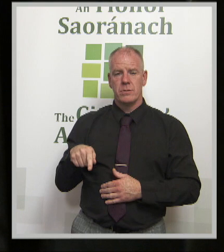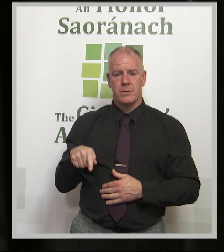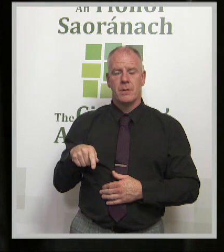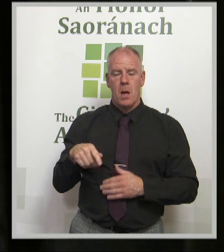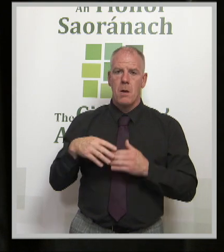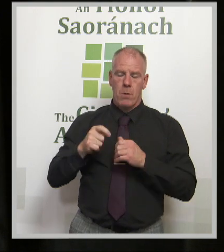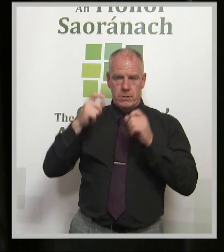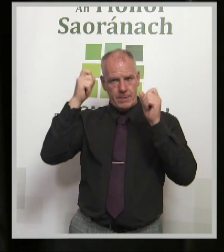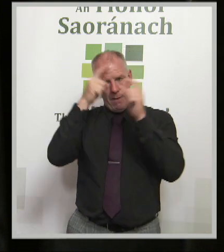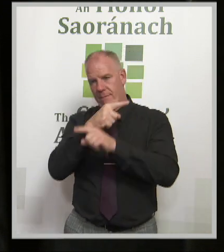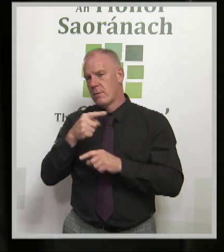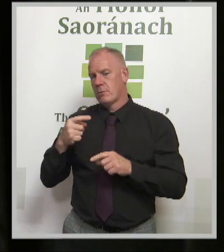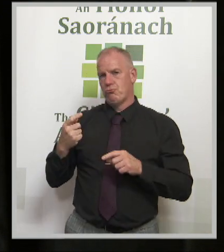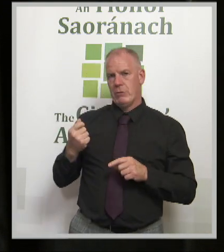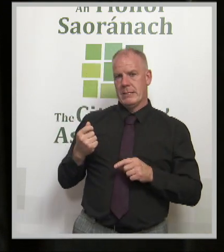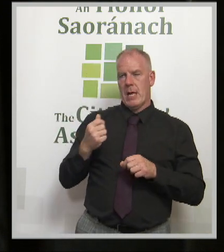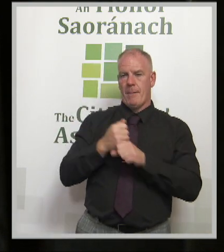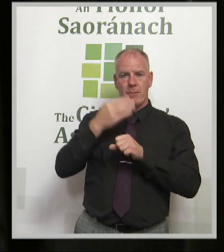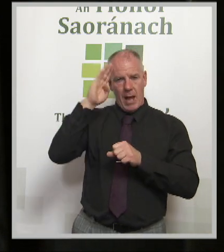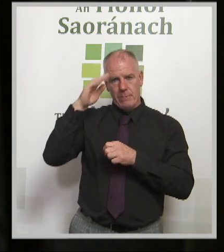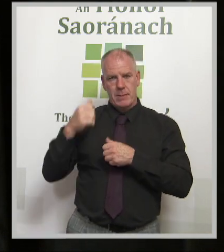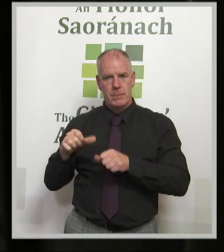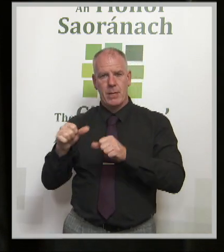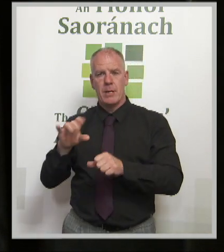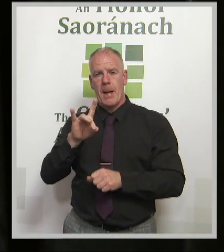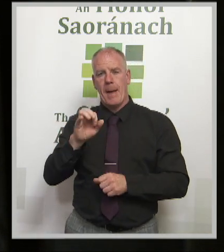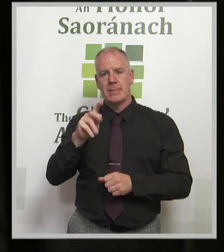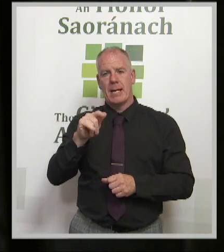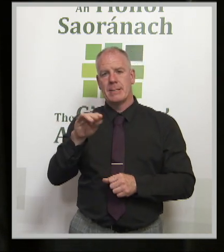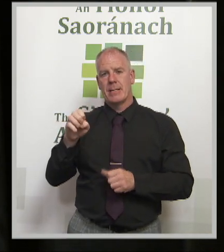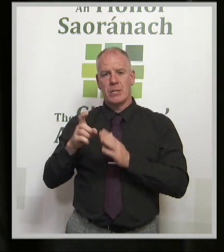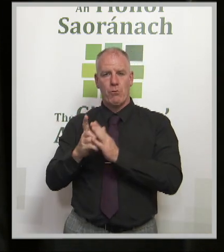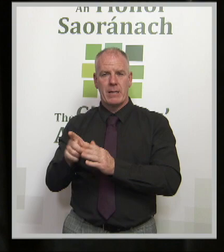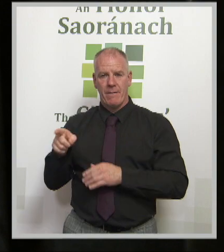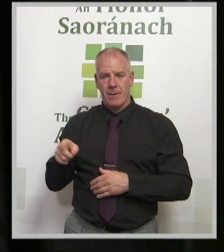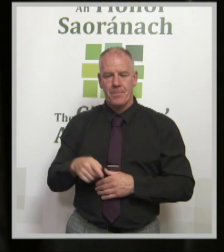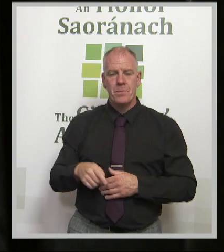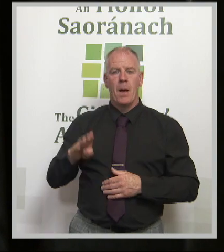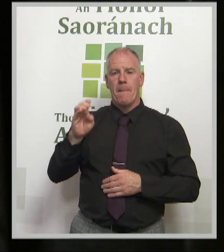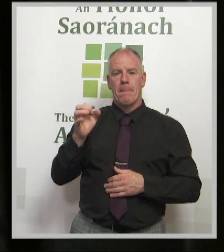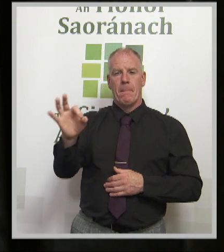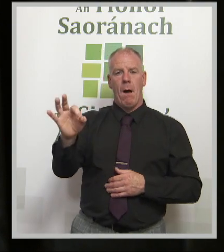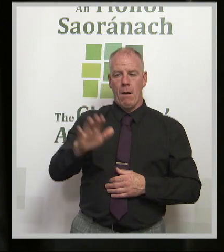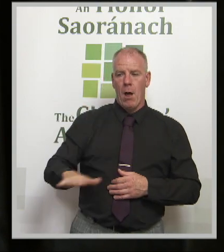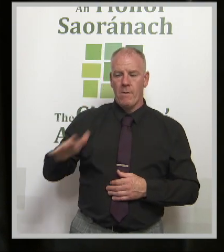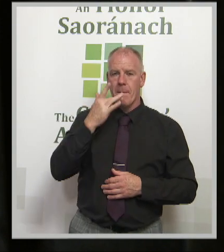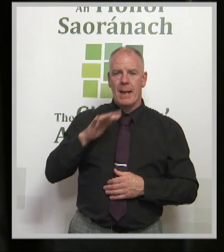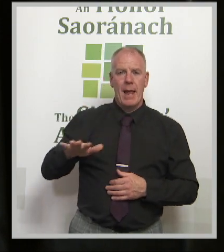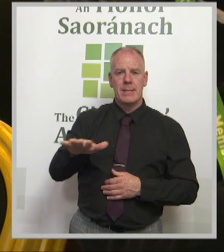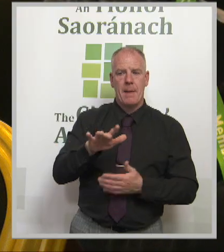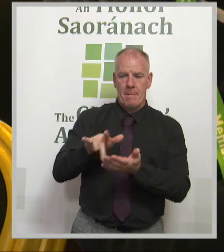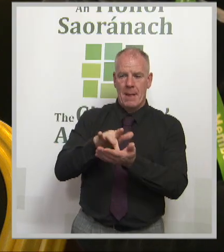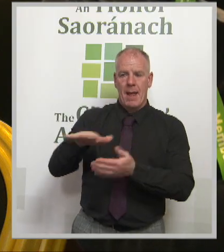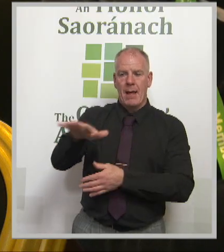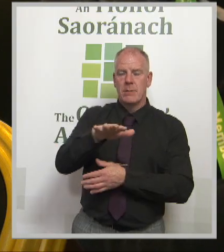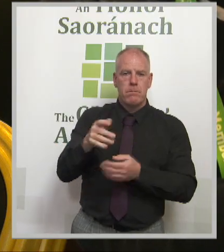probably the most difficult issue in relation to Ireland's implementation of the Habitats Directive. The raised bogs in the Midland, we only have a remnant